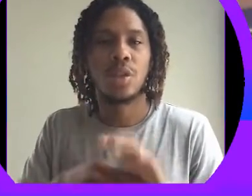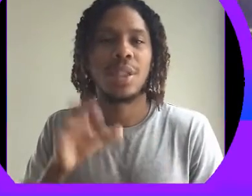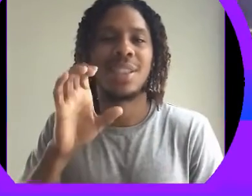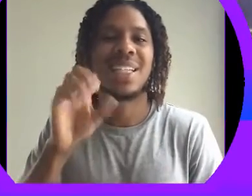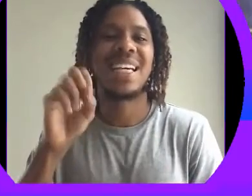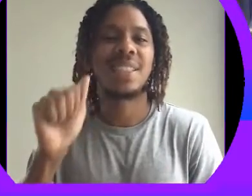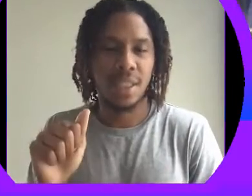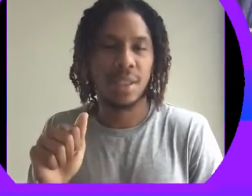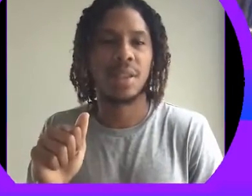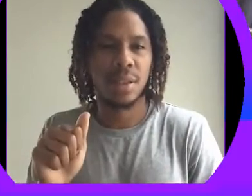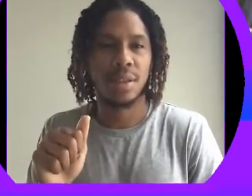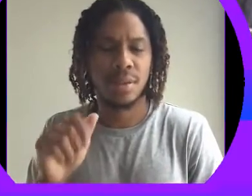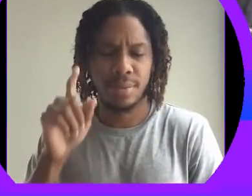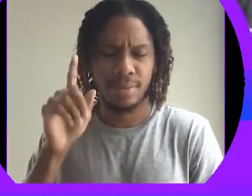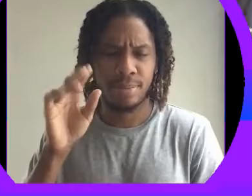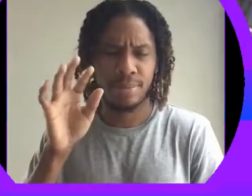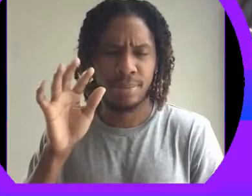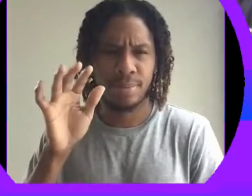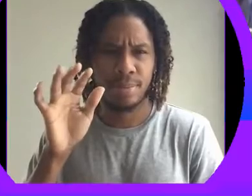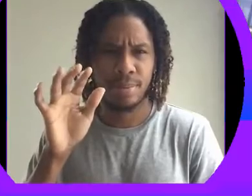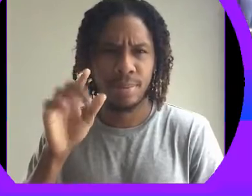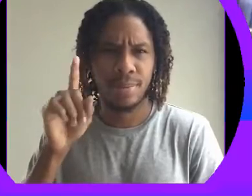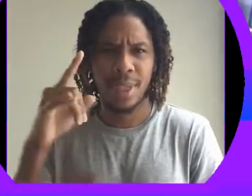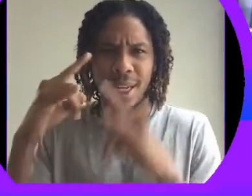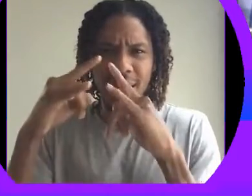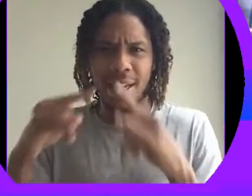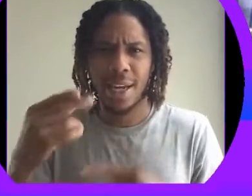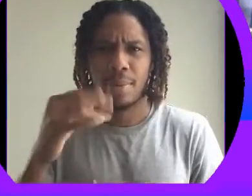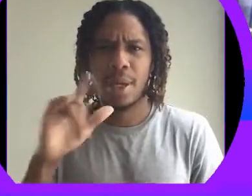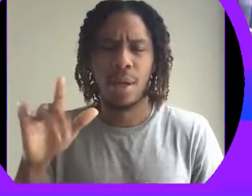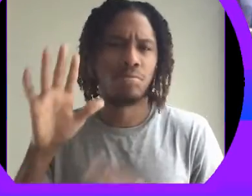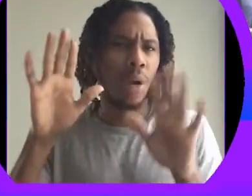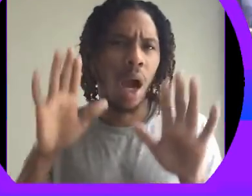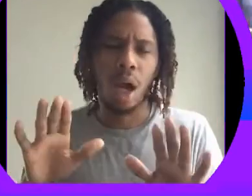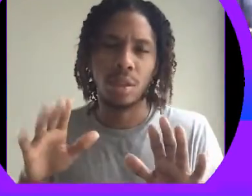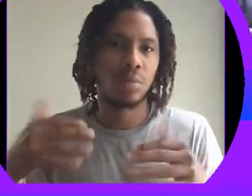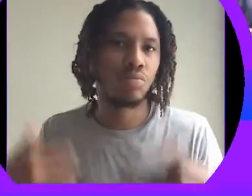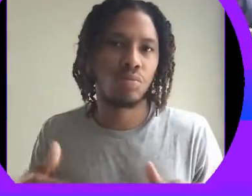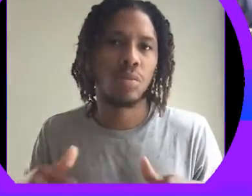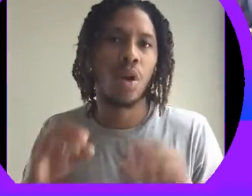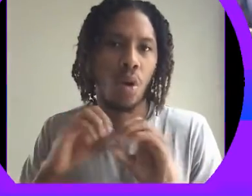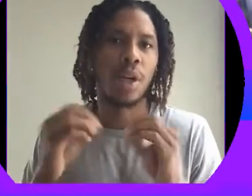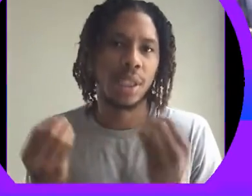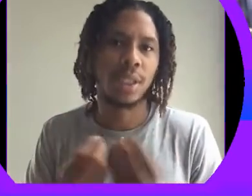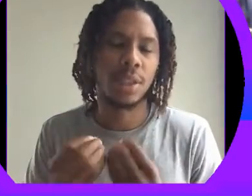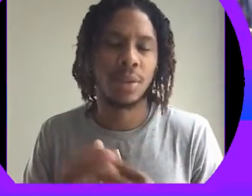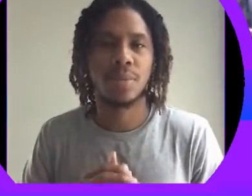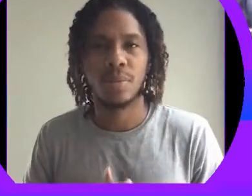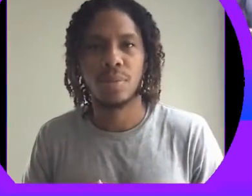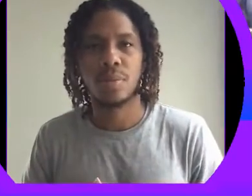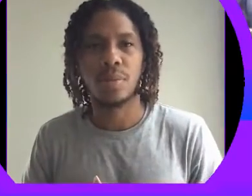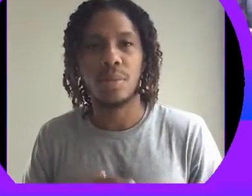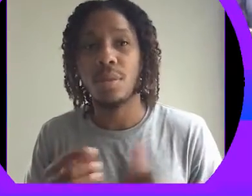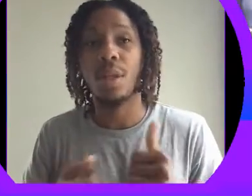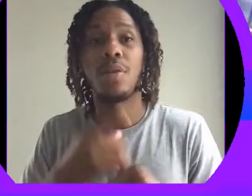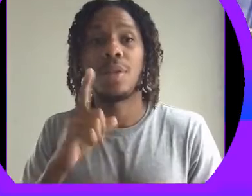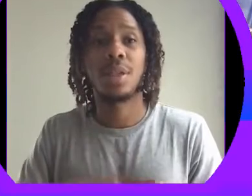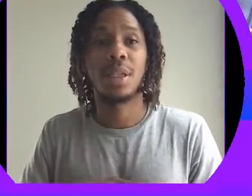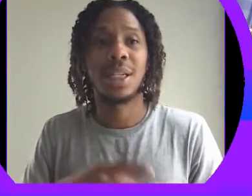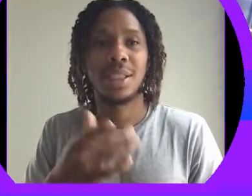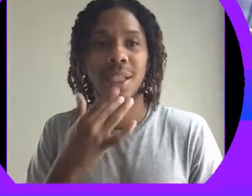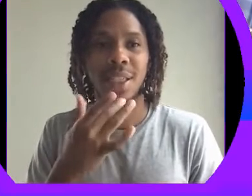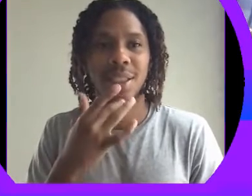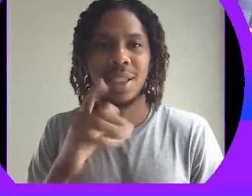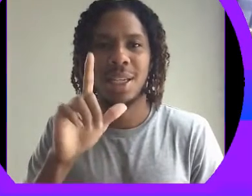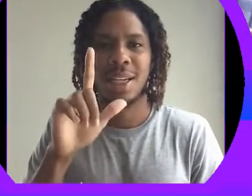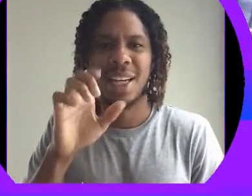CSA out at Camp Hill, which is a great organization, by the way. For the first time, I tasted